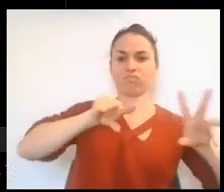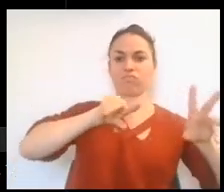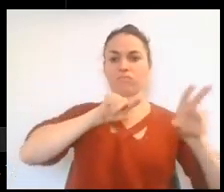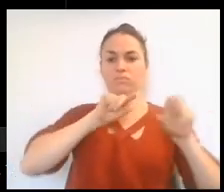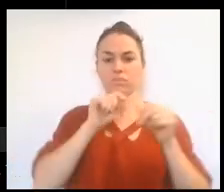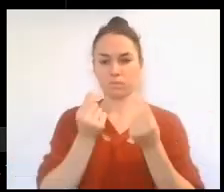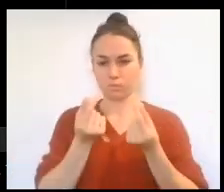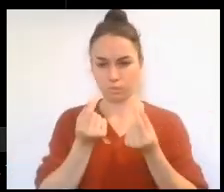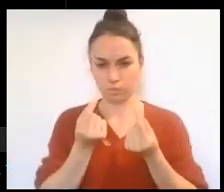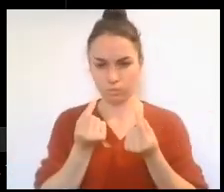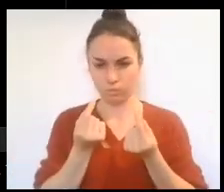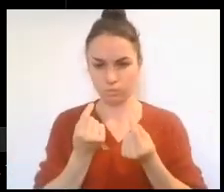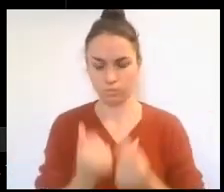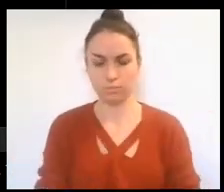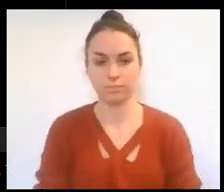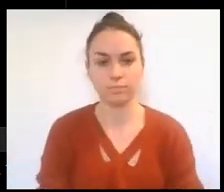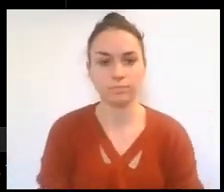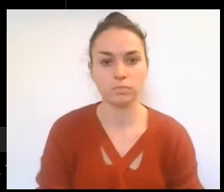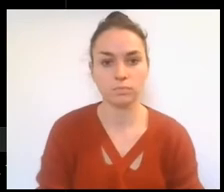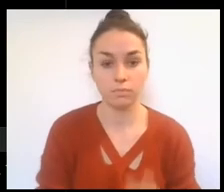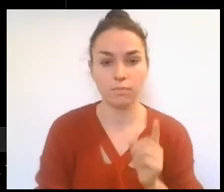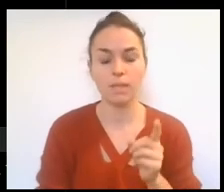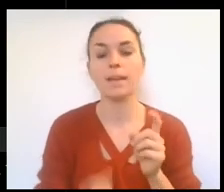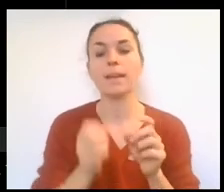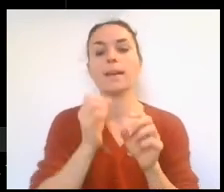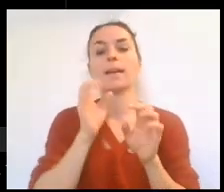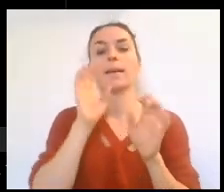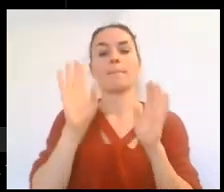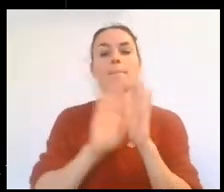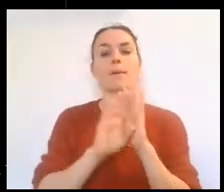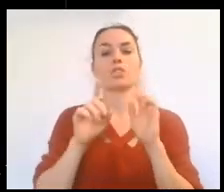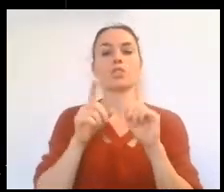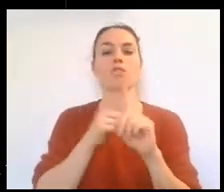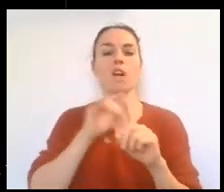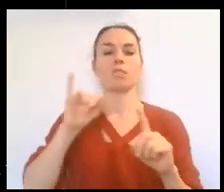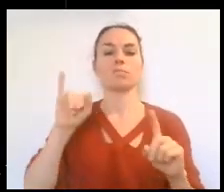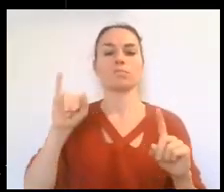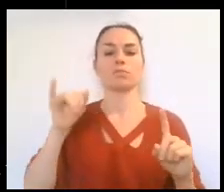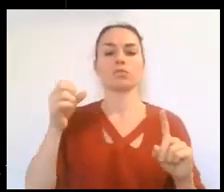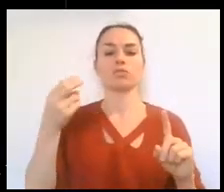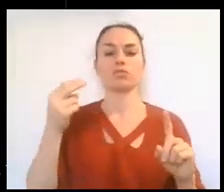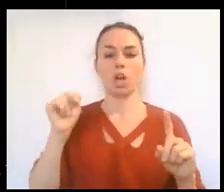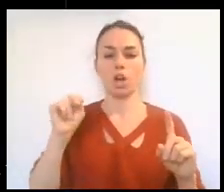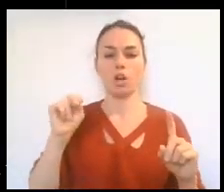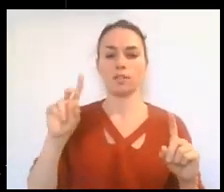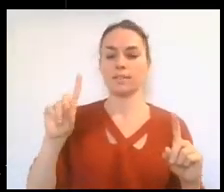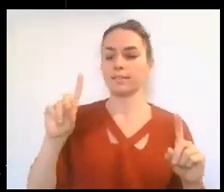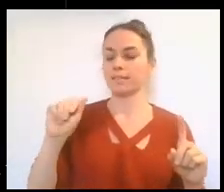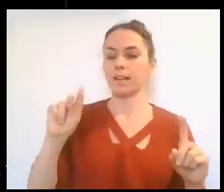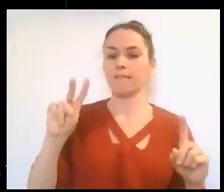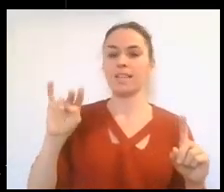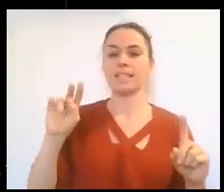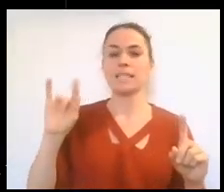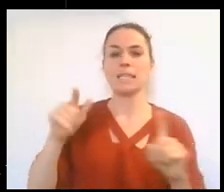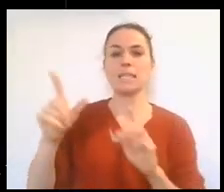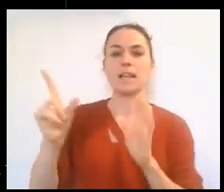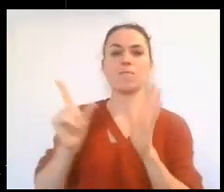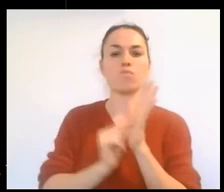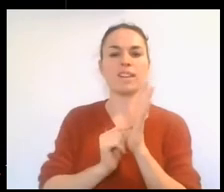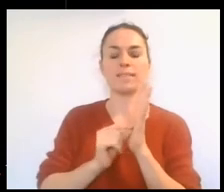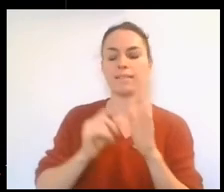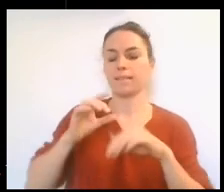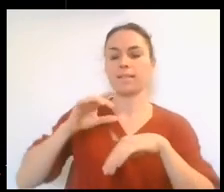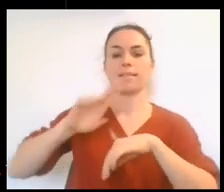here is an image that was done by John Dubinsky that appeared actually in National Geographic magazine about 10 years ago and